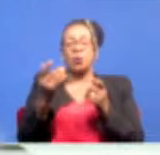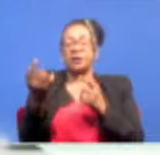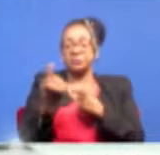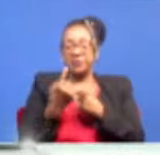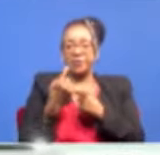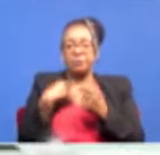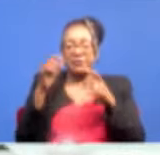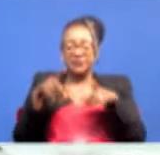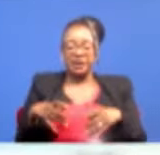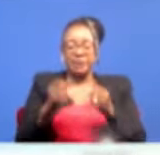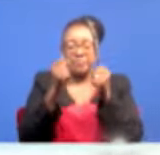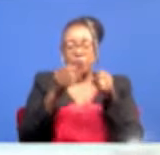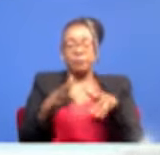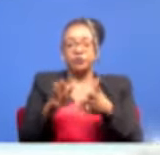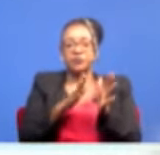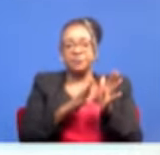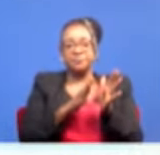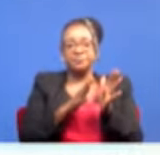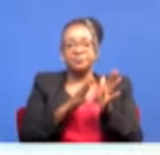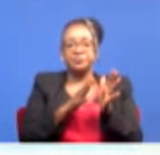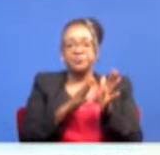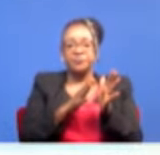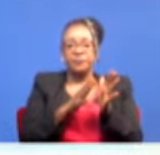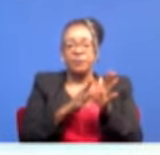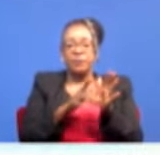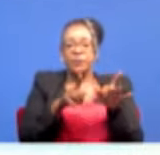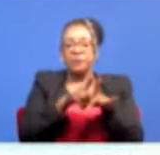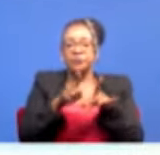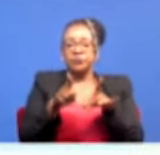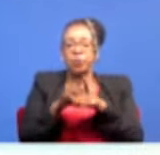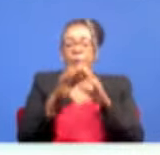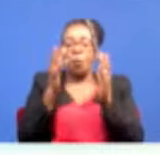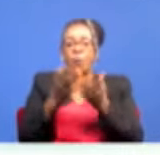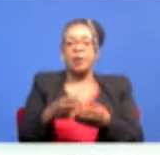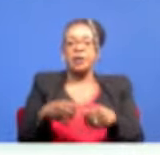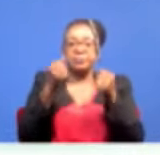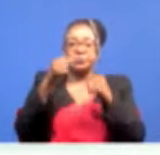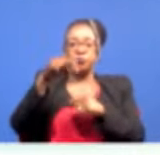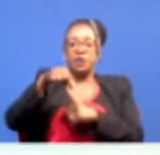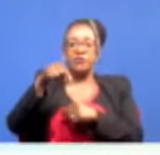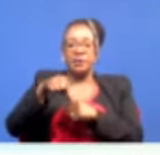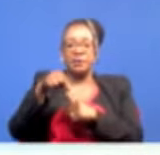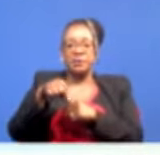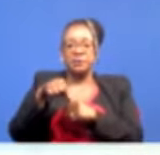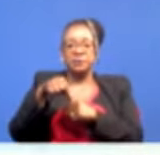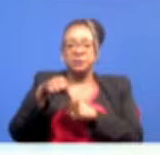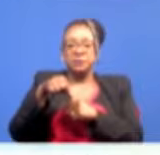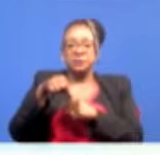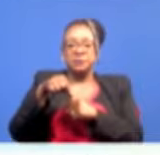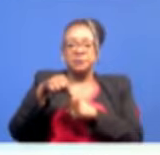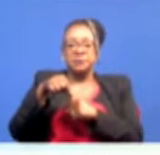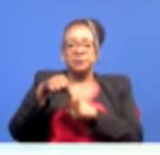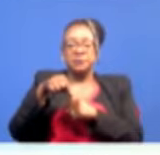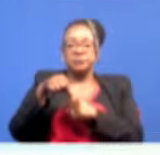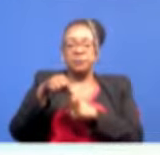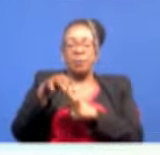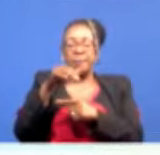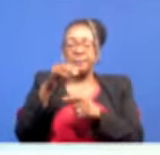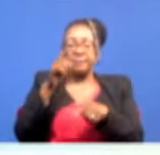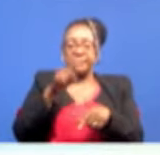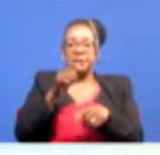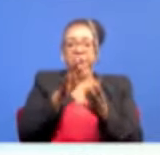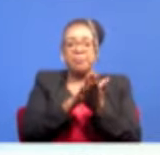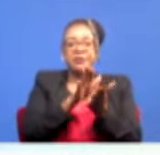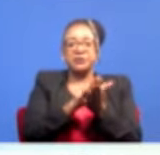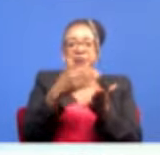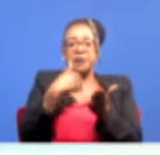grab the opportunity. It was also a World Cup qualifier. So the next step, one, is to maintain our